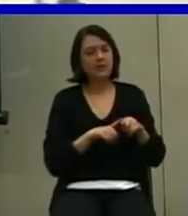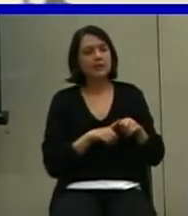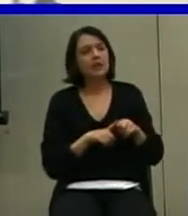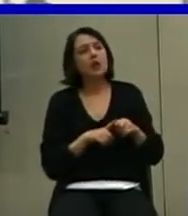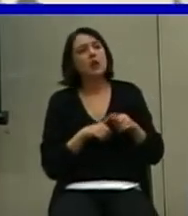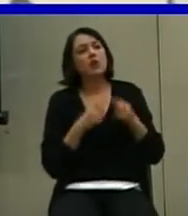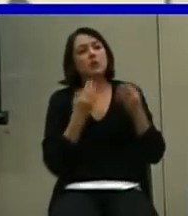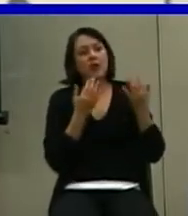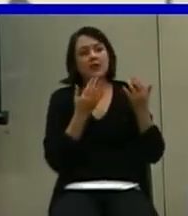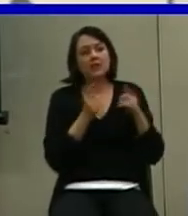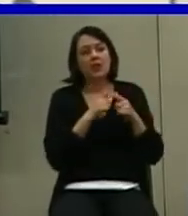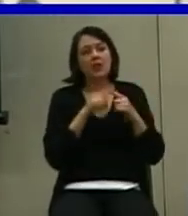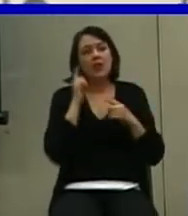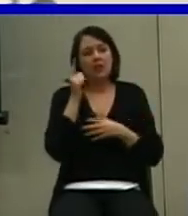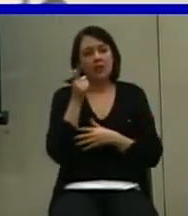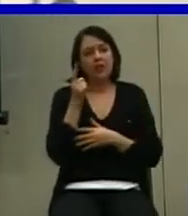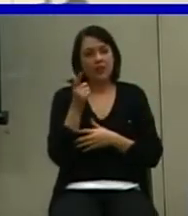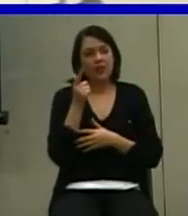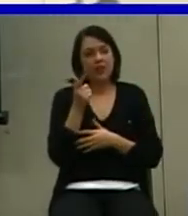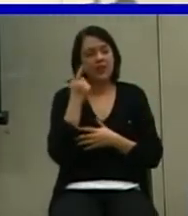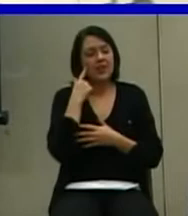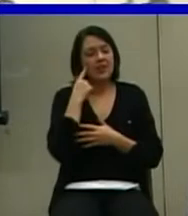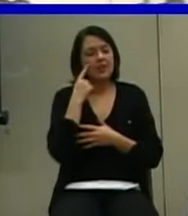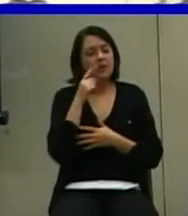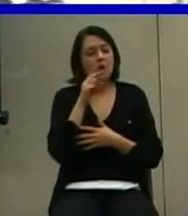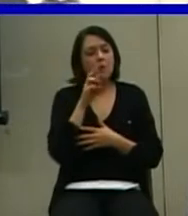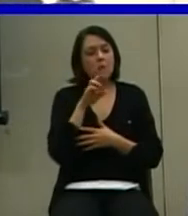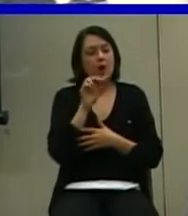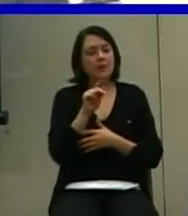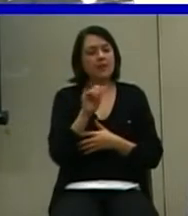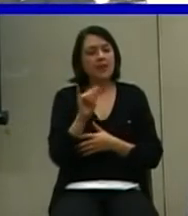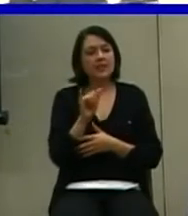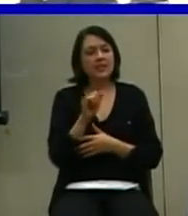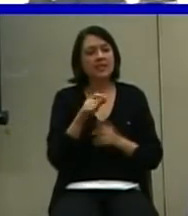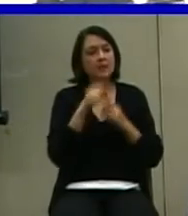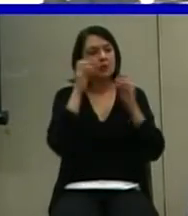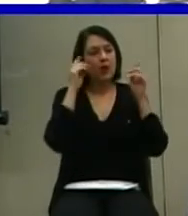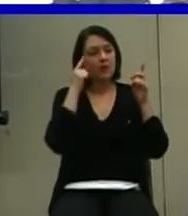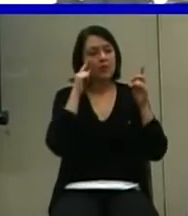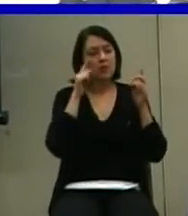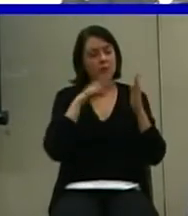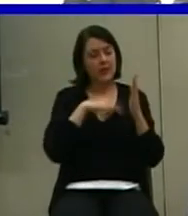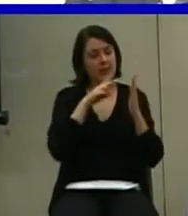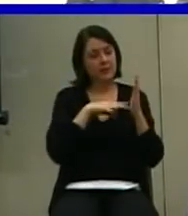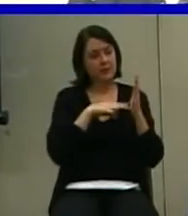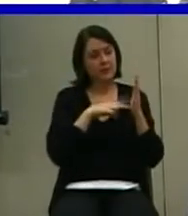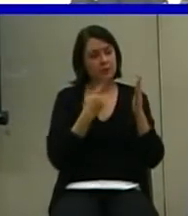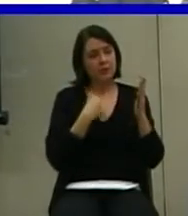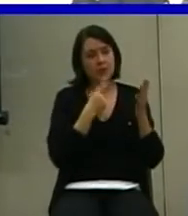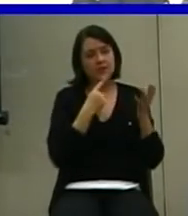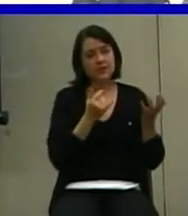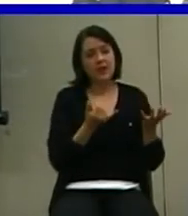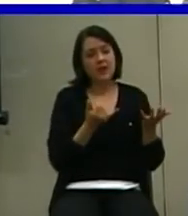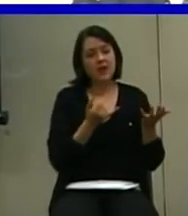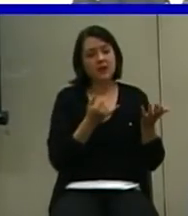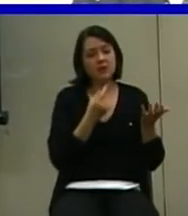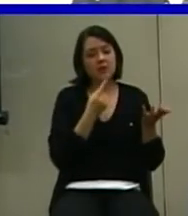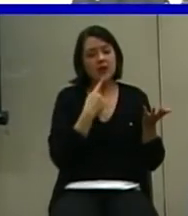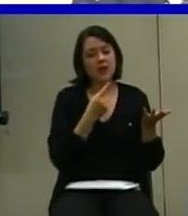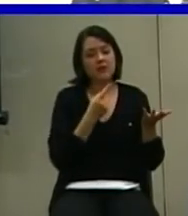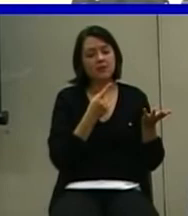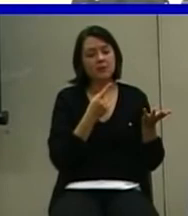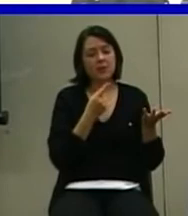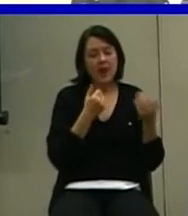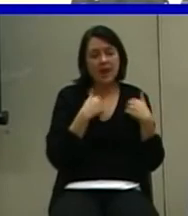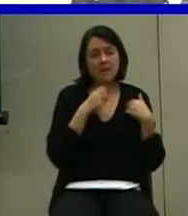the wrap for up here. Let's think of wrap as special ed for reading. We would like to say that we got wrap there if we need